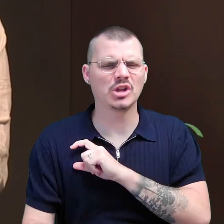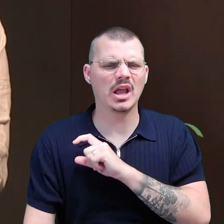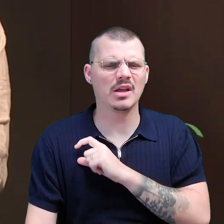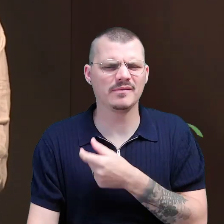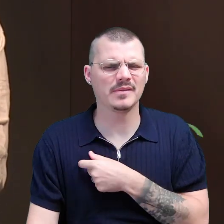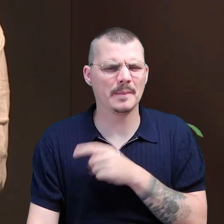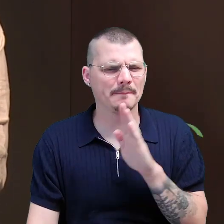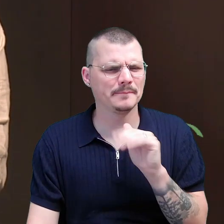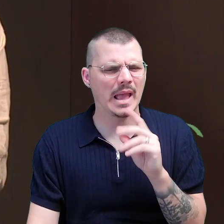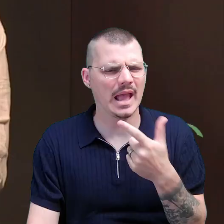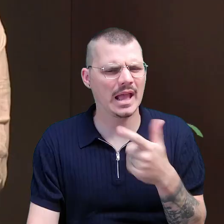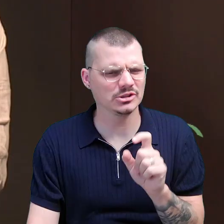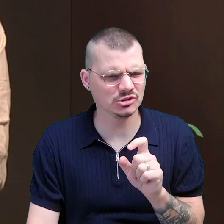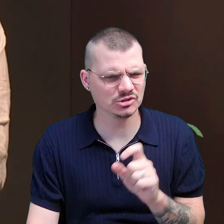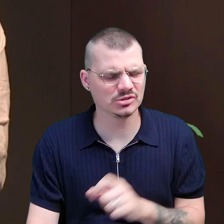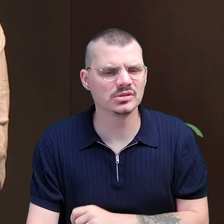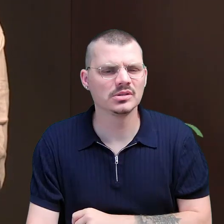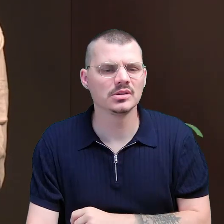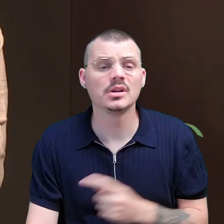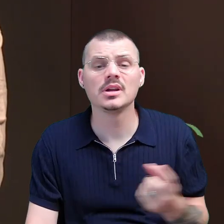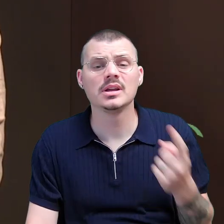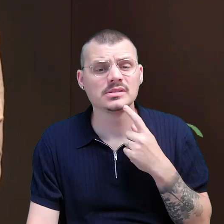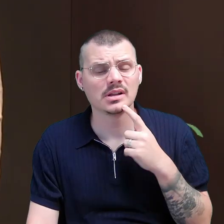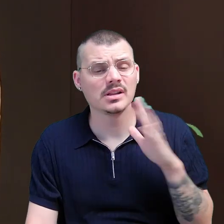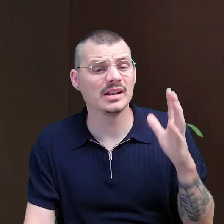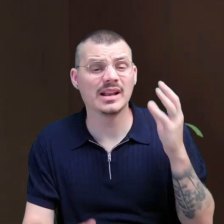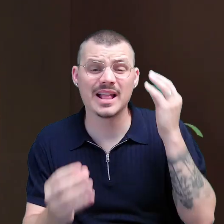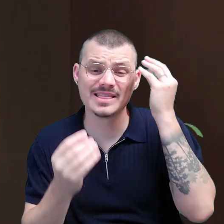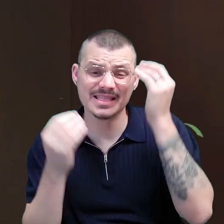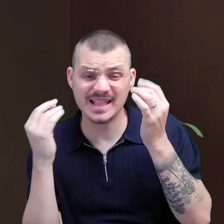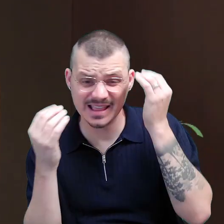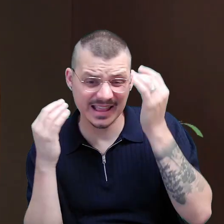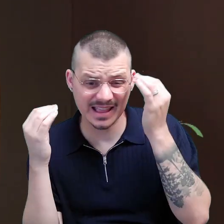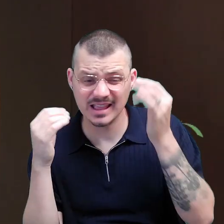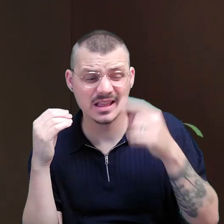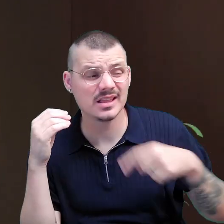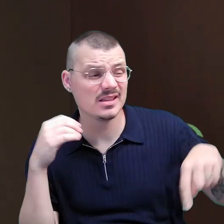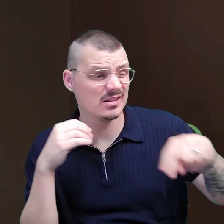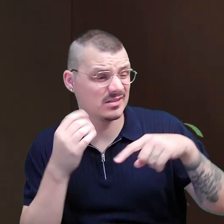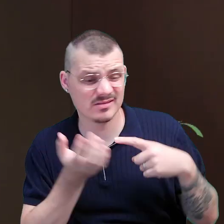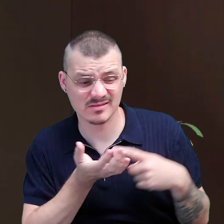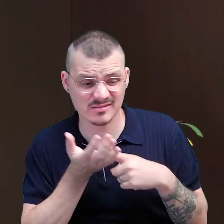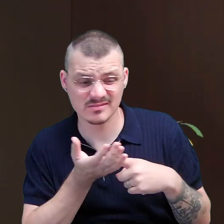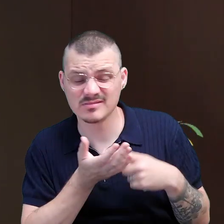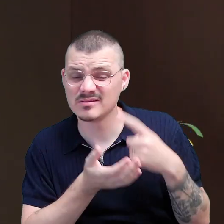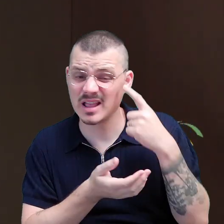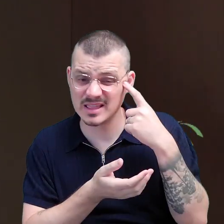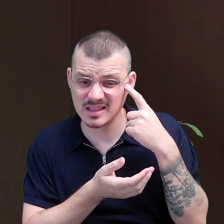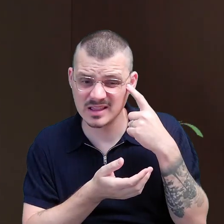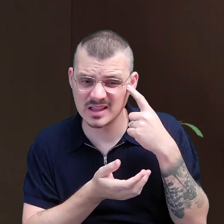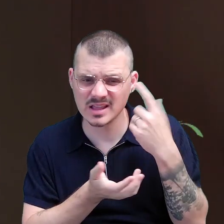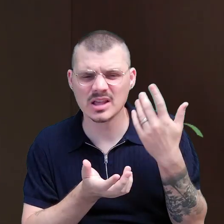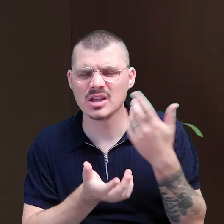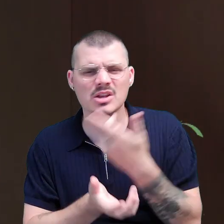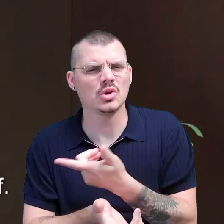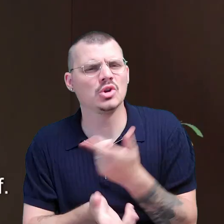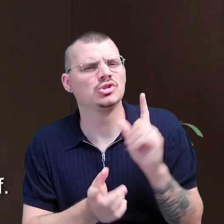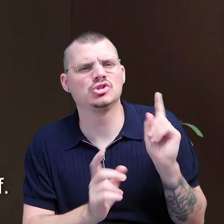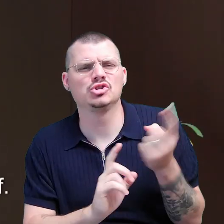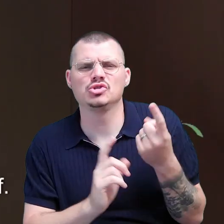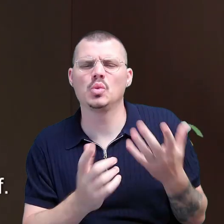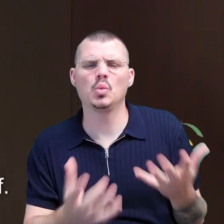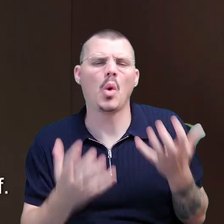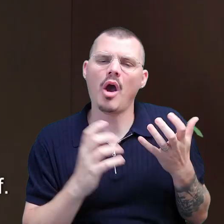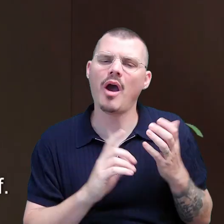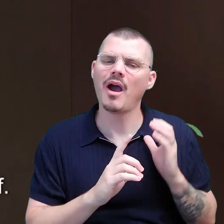sheriff's badge? Well, the conventional thinking in the group was, oh,